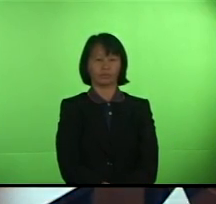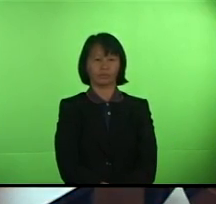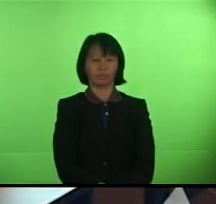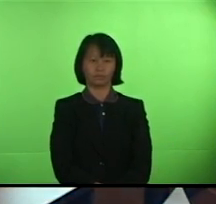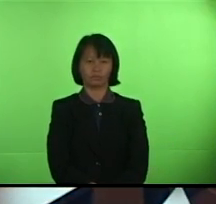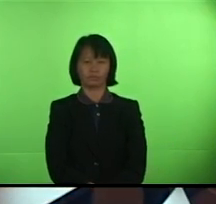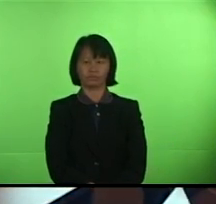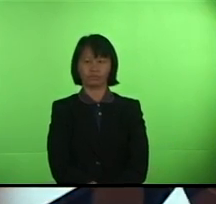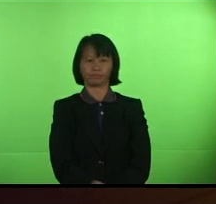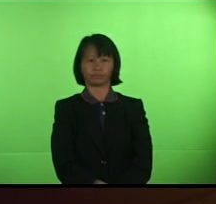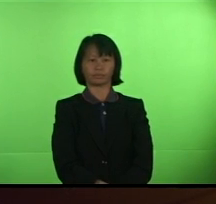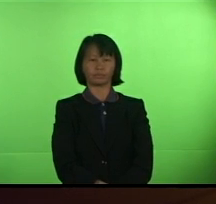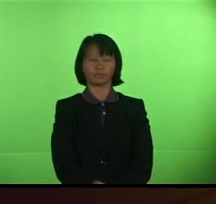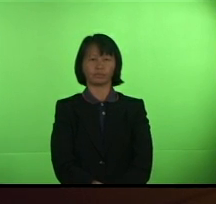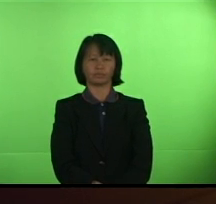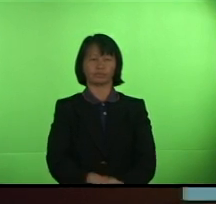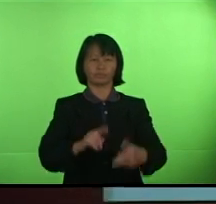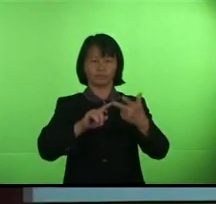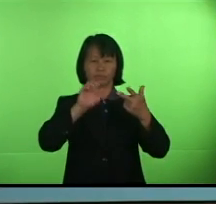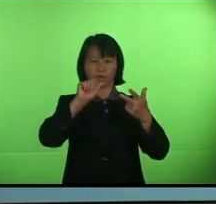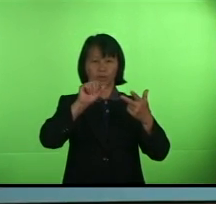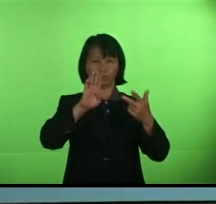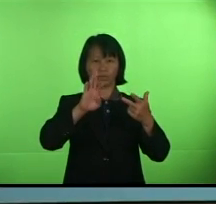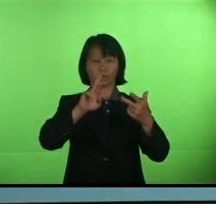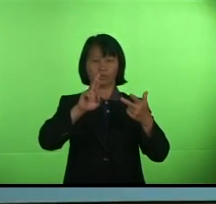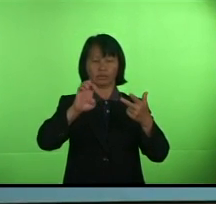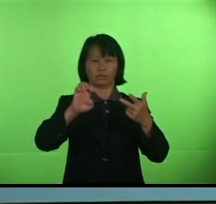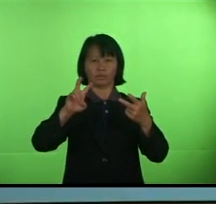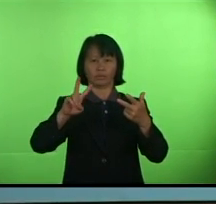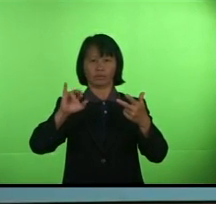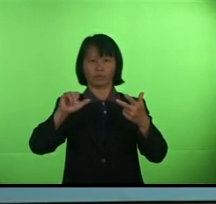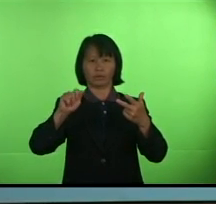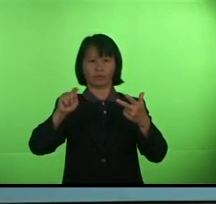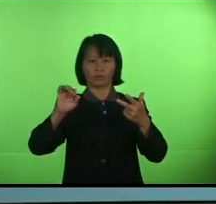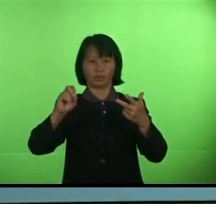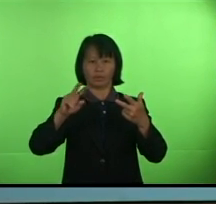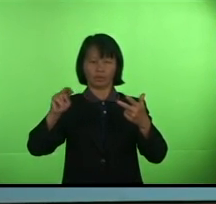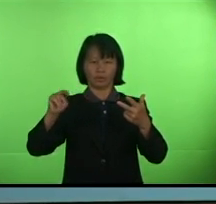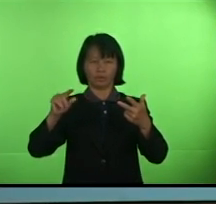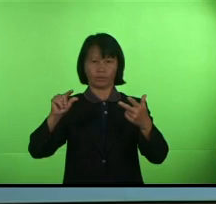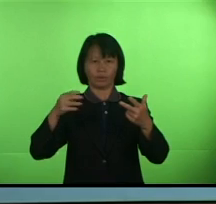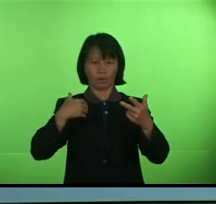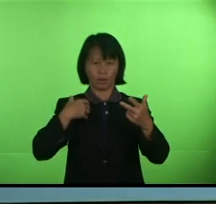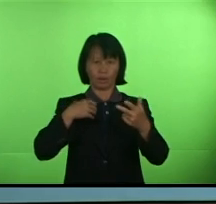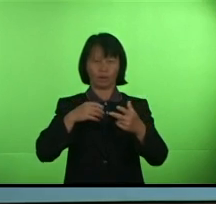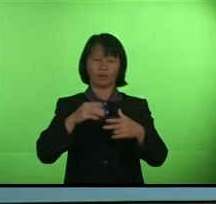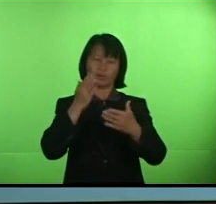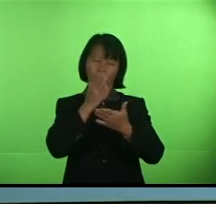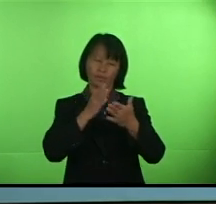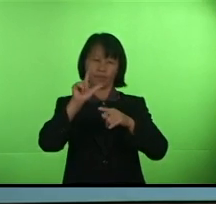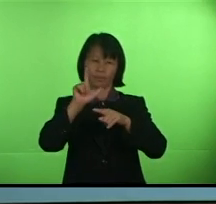So abbreviations consist of certain letters to represent the whole word. And you have to